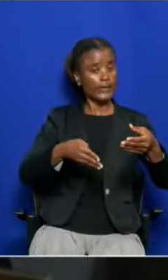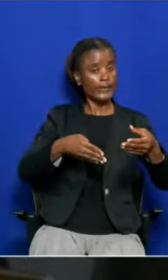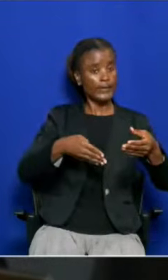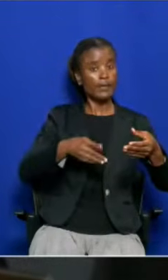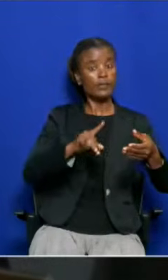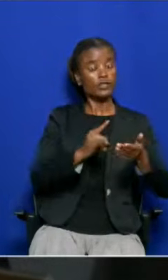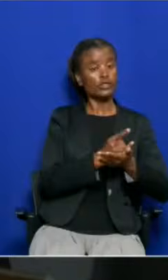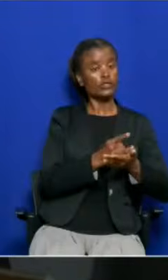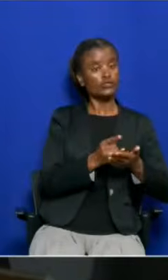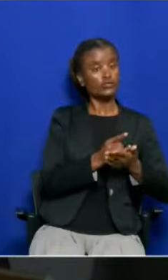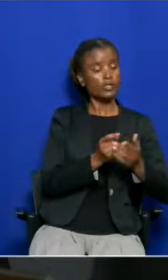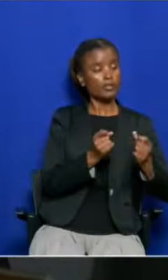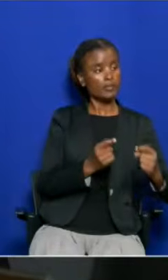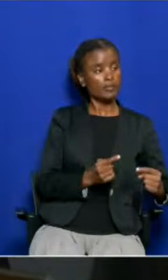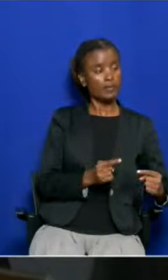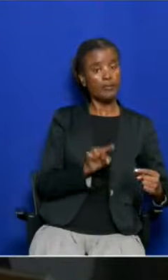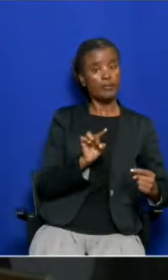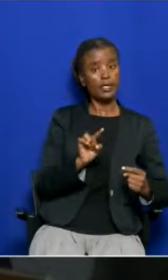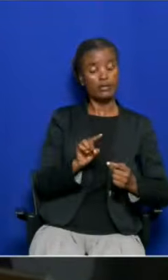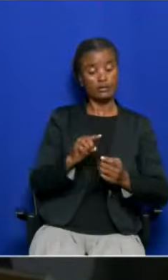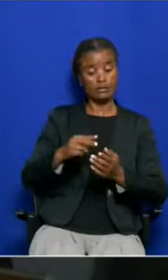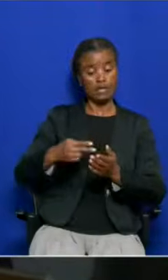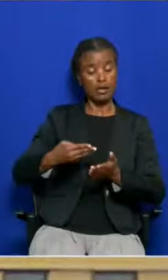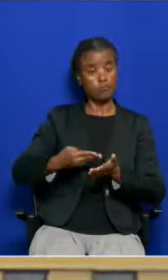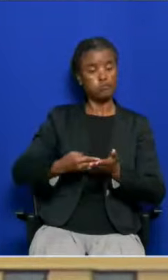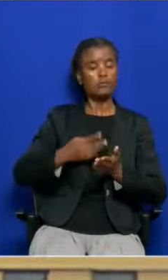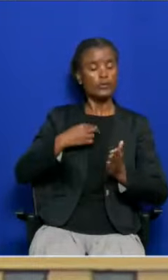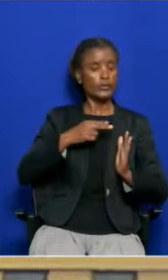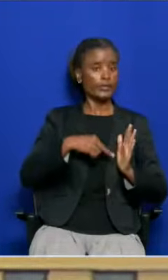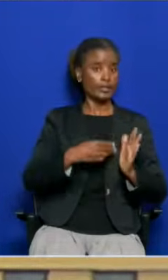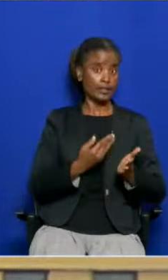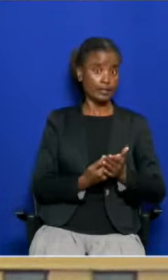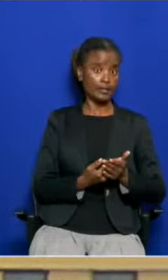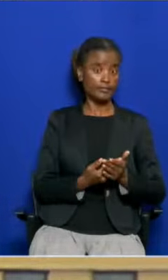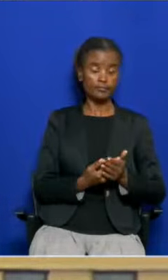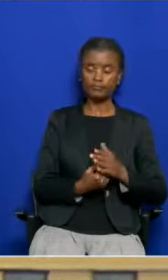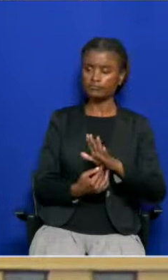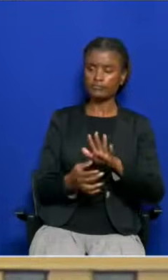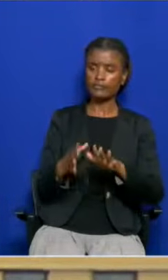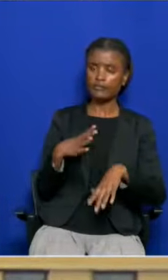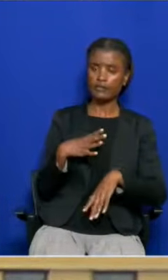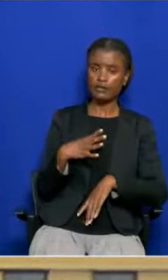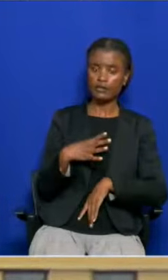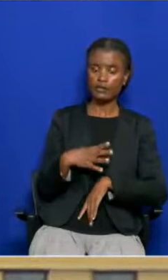is not. I can read it out for you if you want. It's fine.